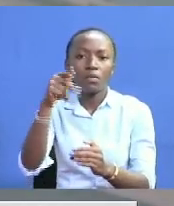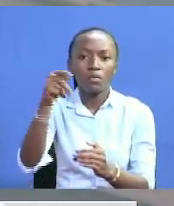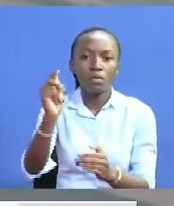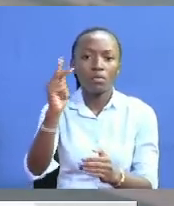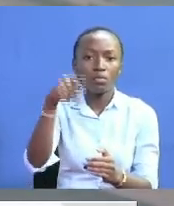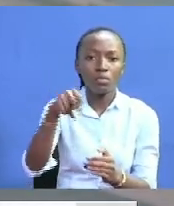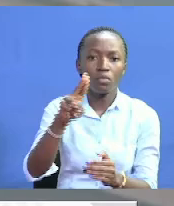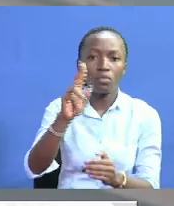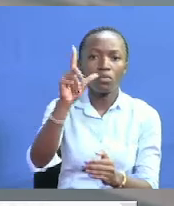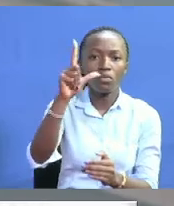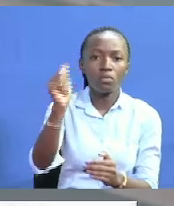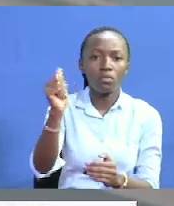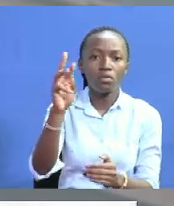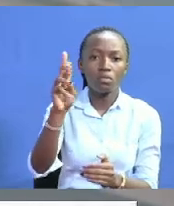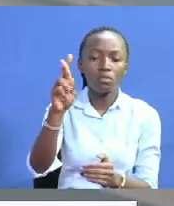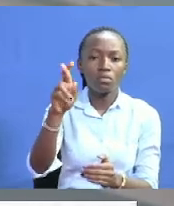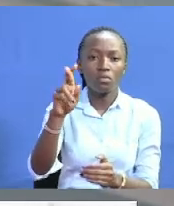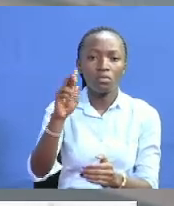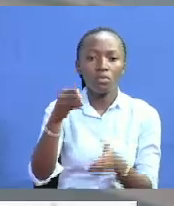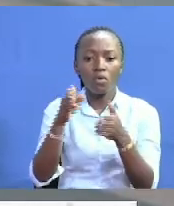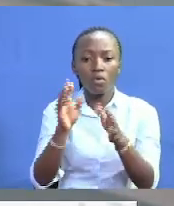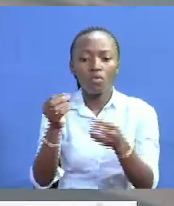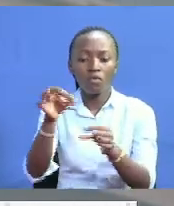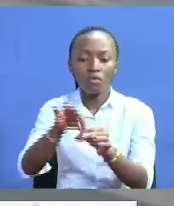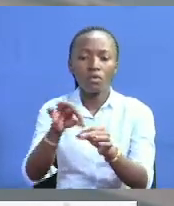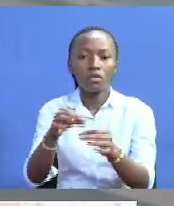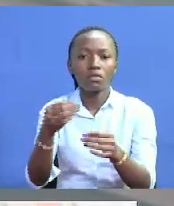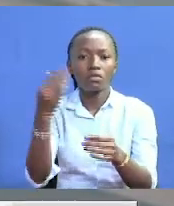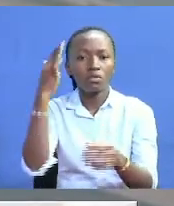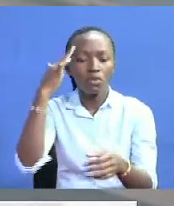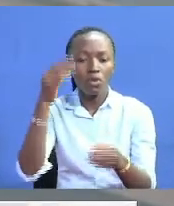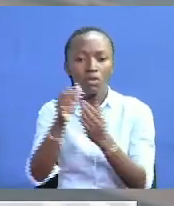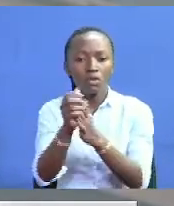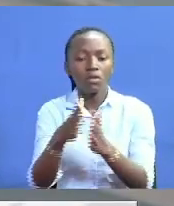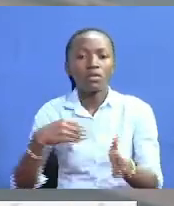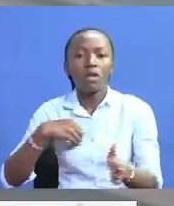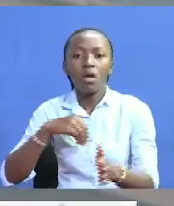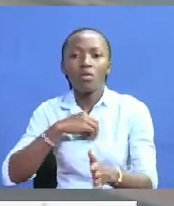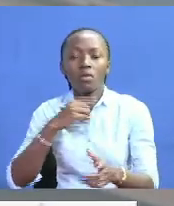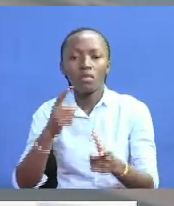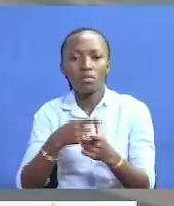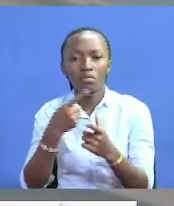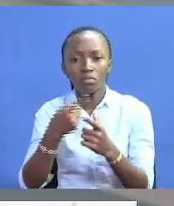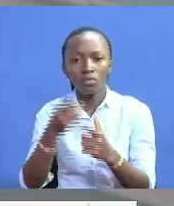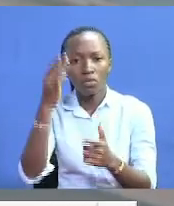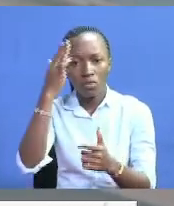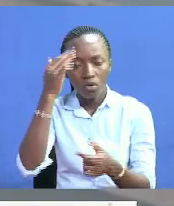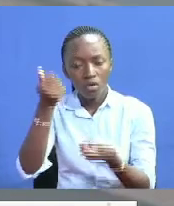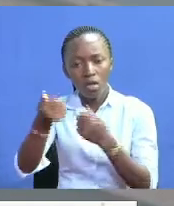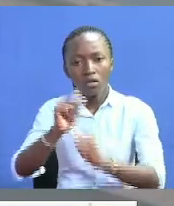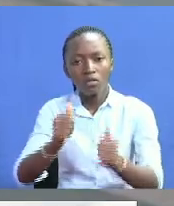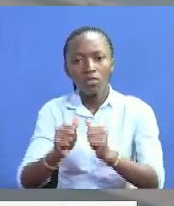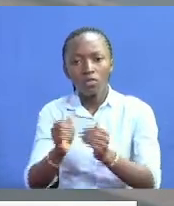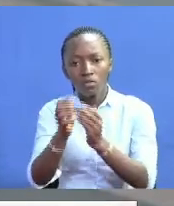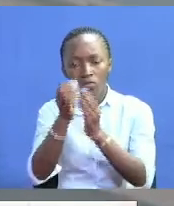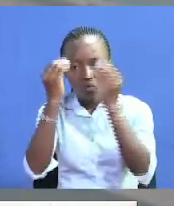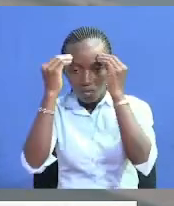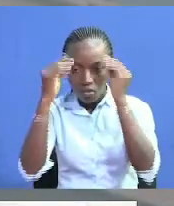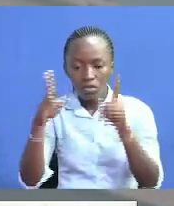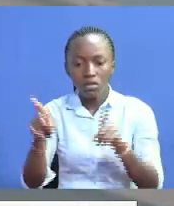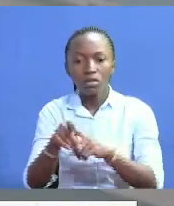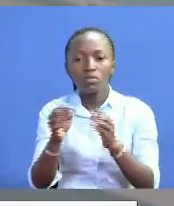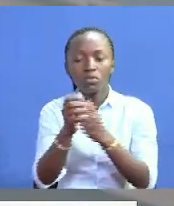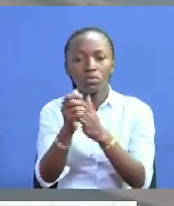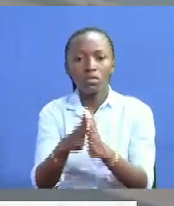of voting so that we can know our leaders, and also we can now bring back the activism of students and student leaders that was